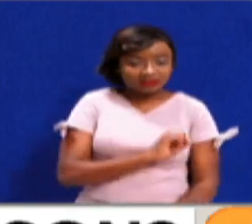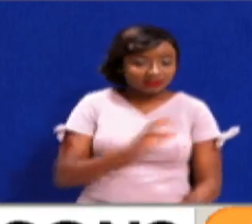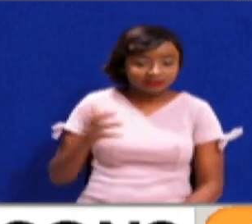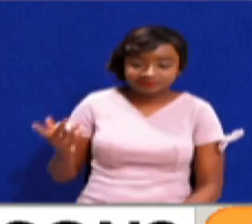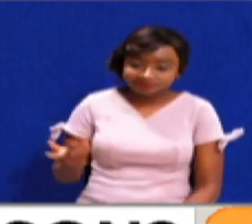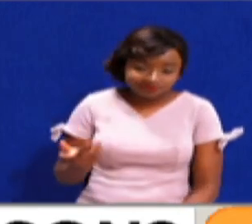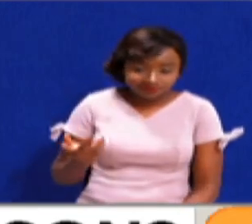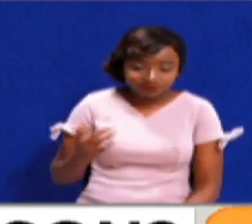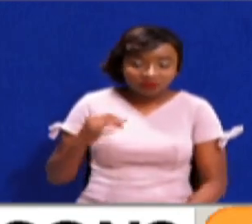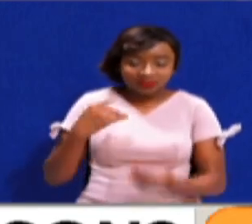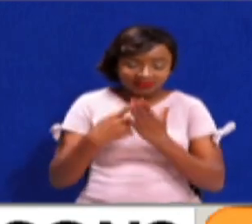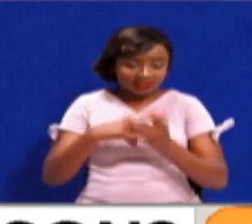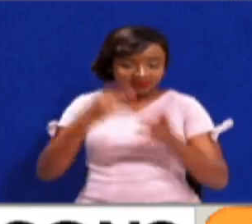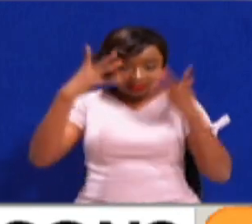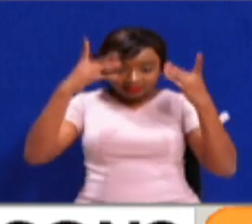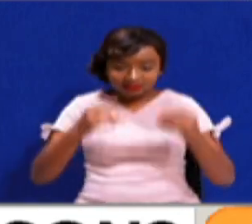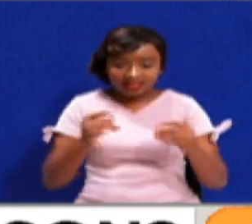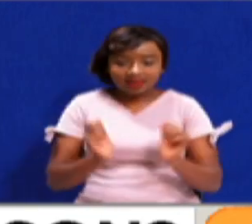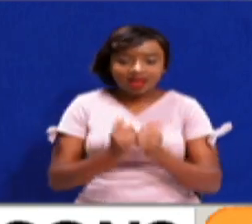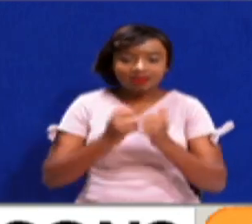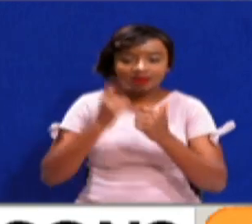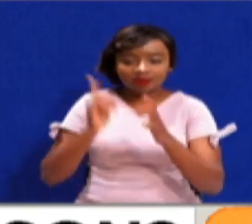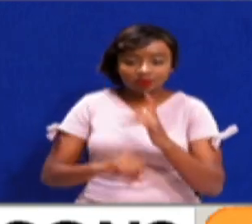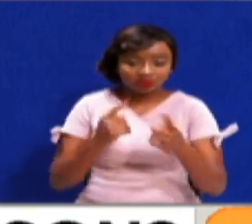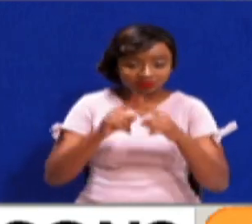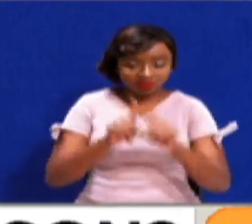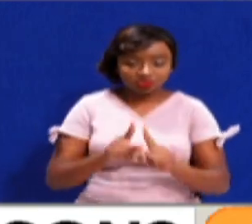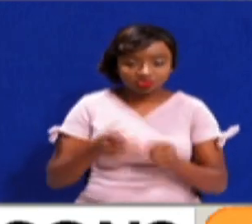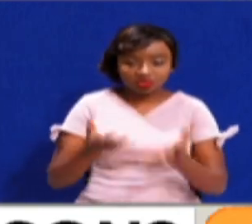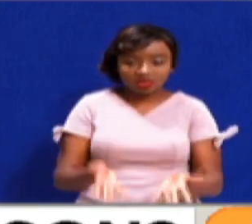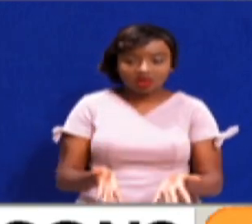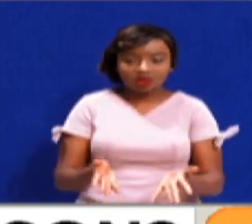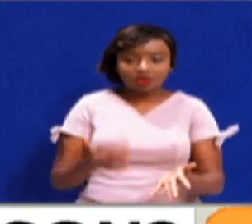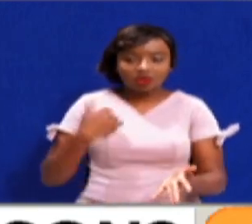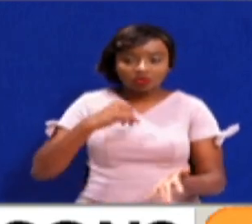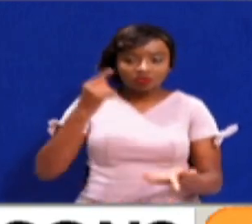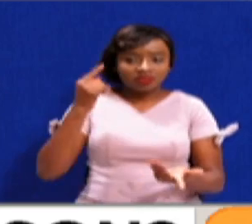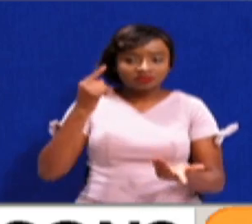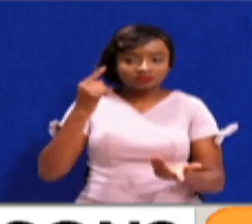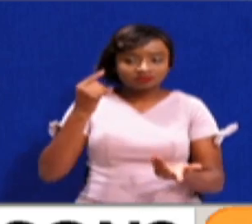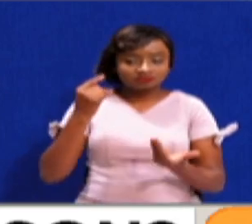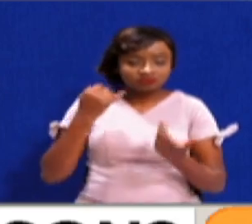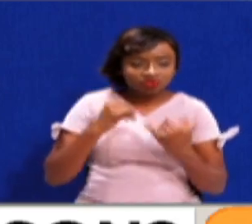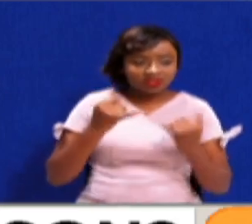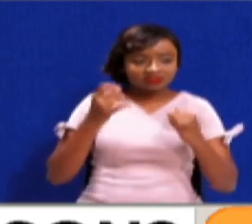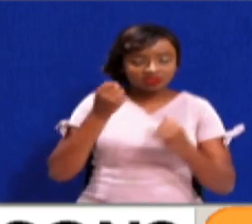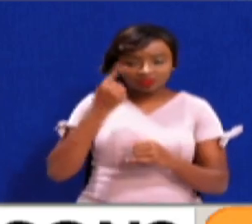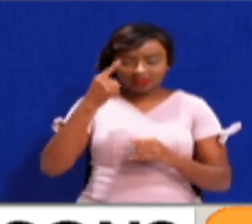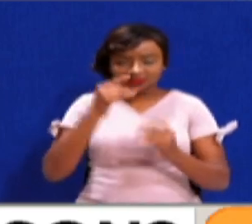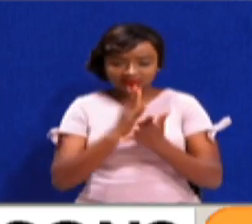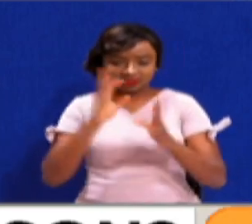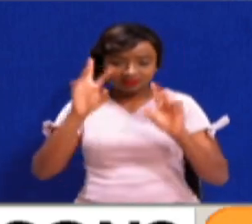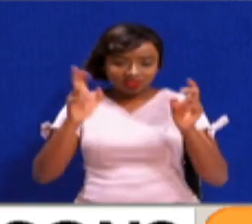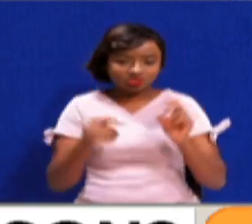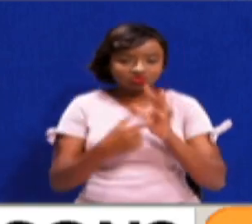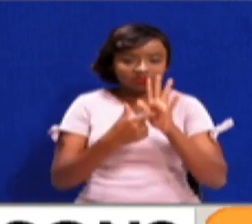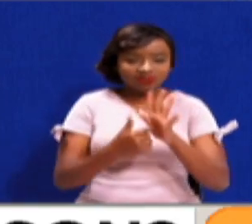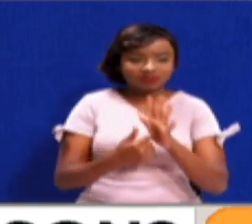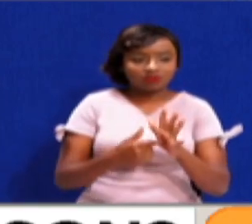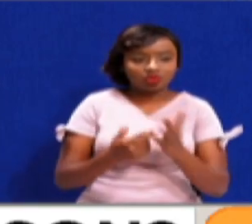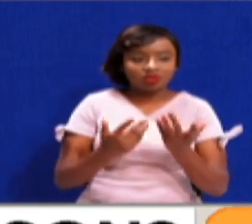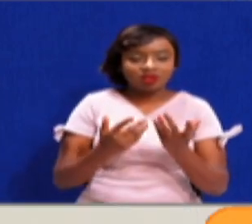the Senate can then decide what happens with it. But it also brings, you know, to light certain issues that we need to start thinking about with devolution